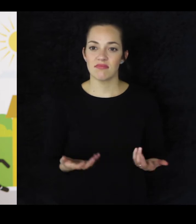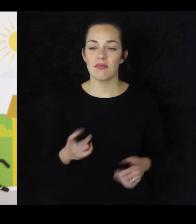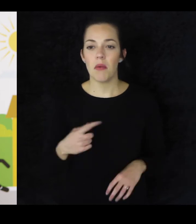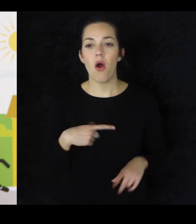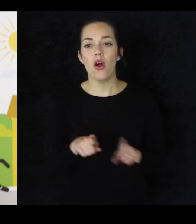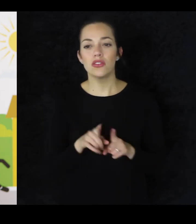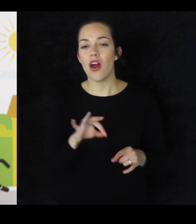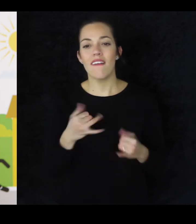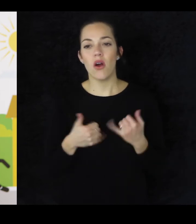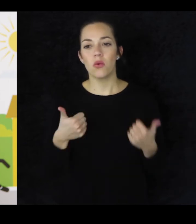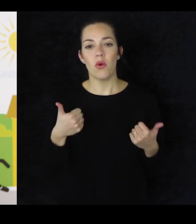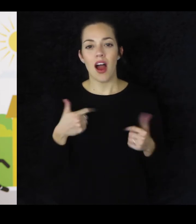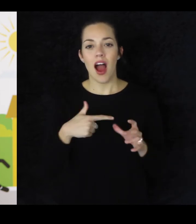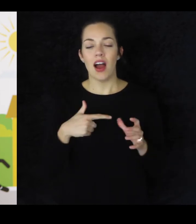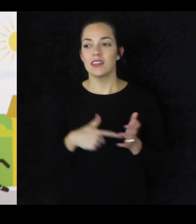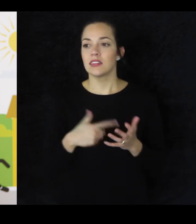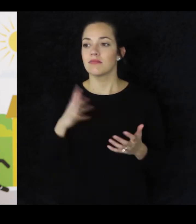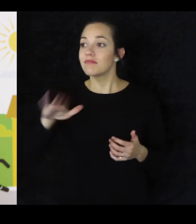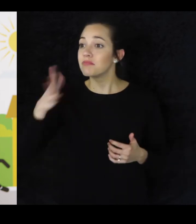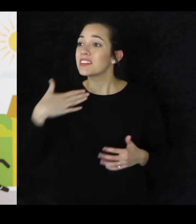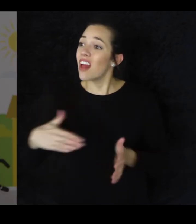But I'm also not very good at asking for help.